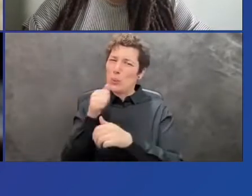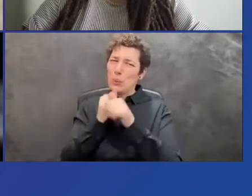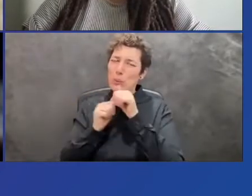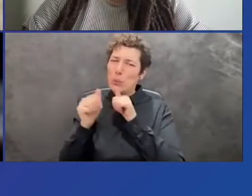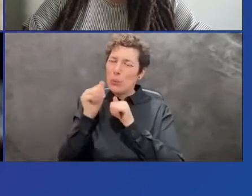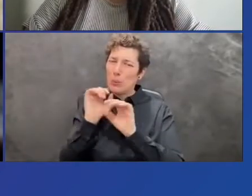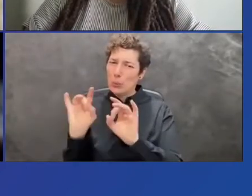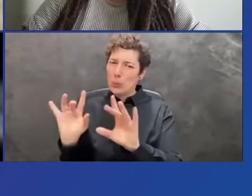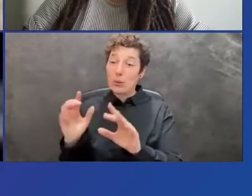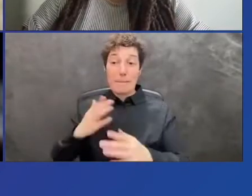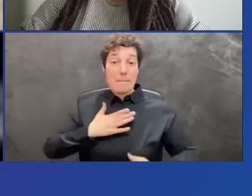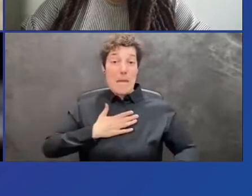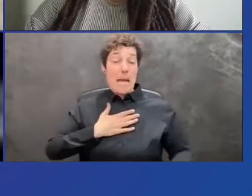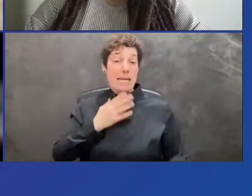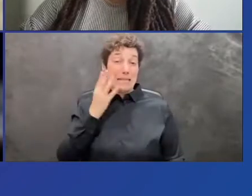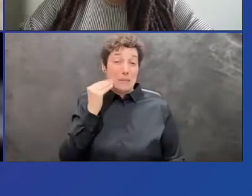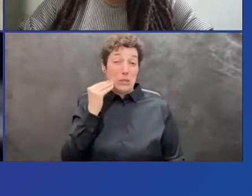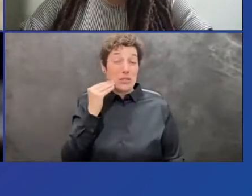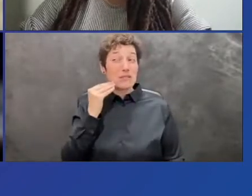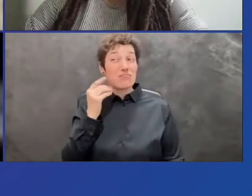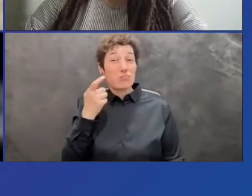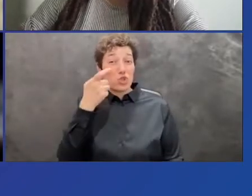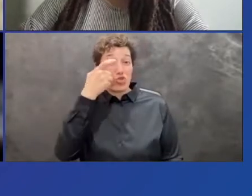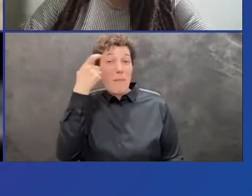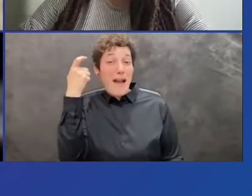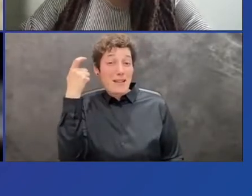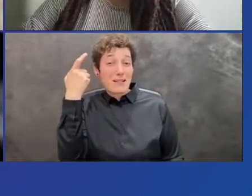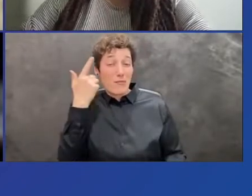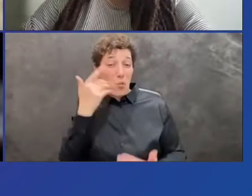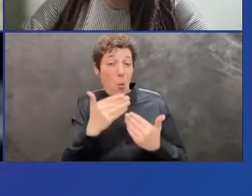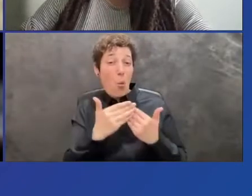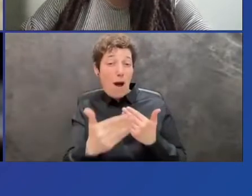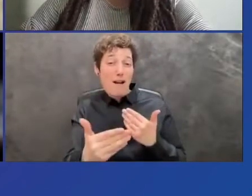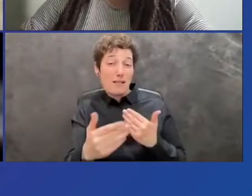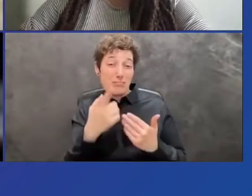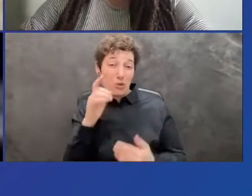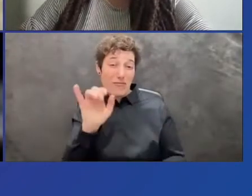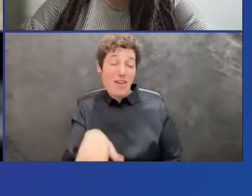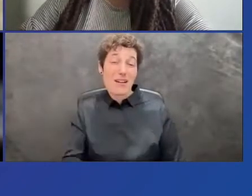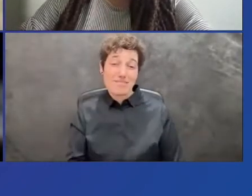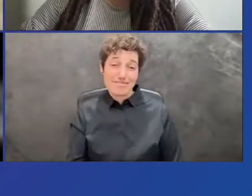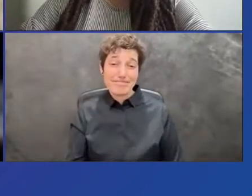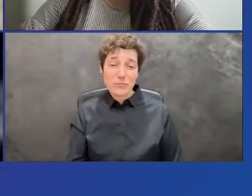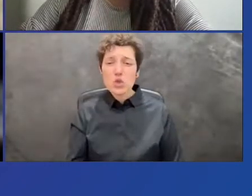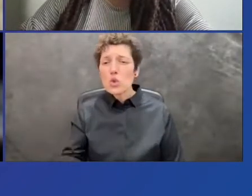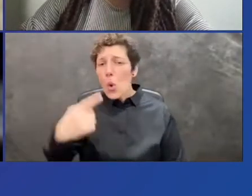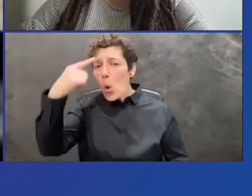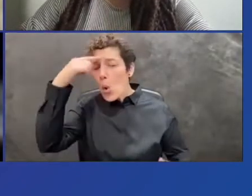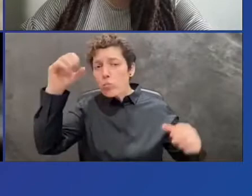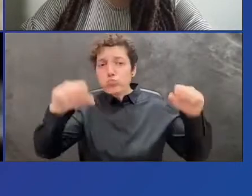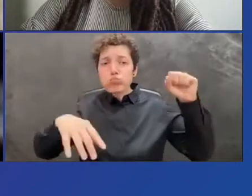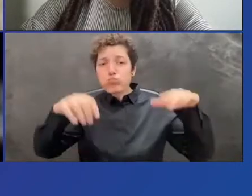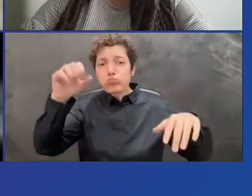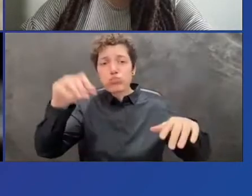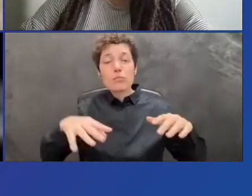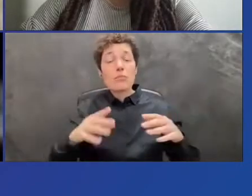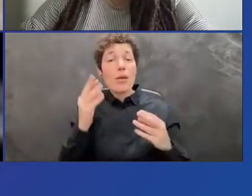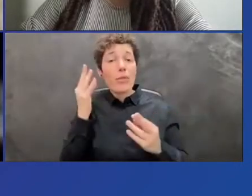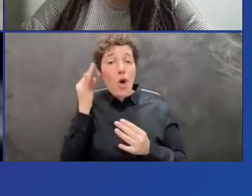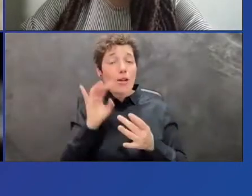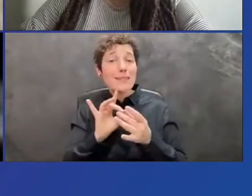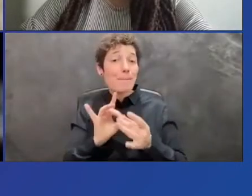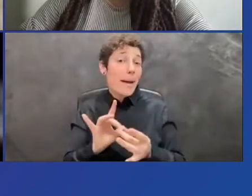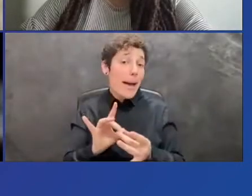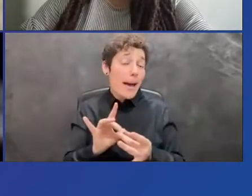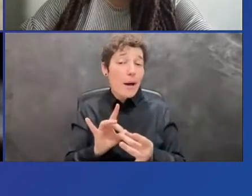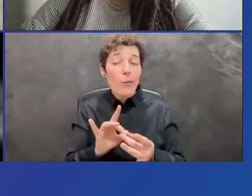dramatic and very traumatic for quite some time. So sort of popcorn, any thoughts regarding, you know,